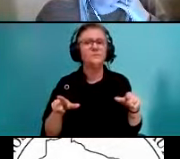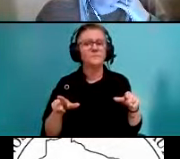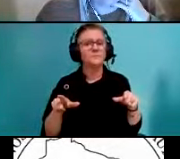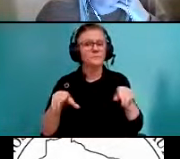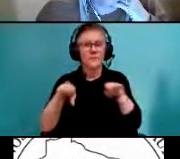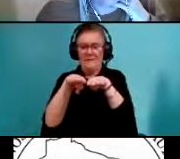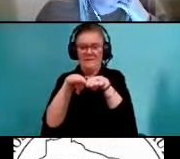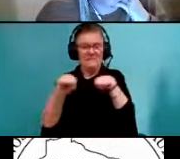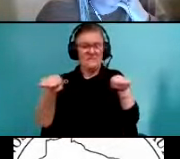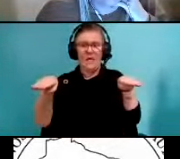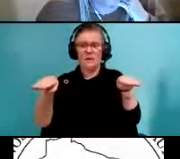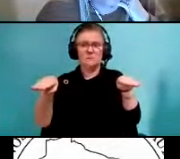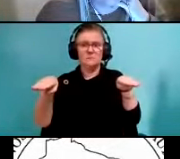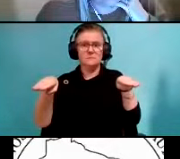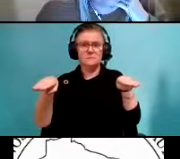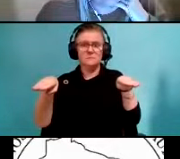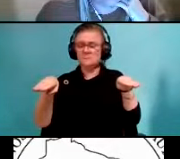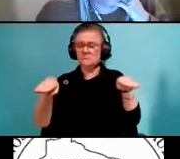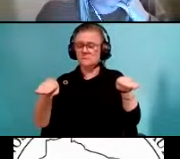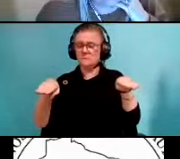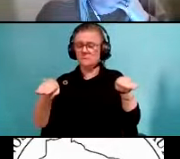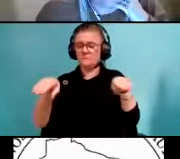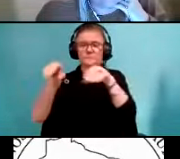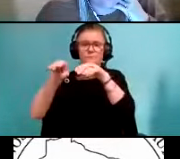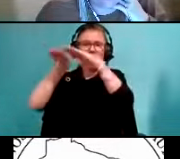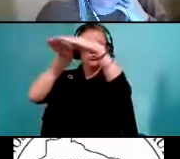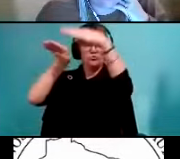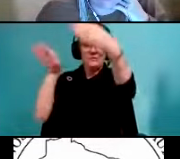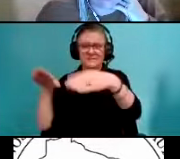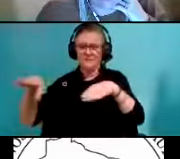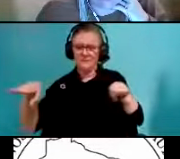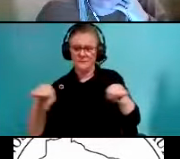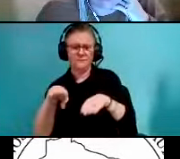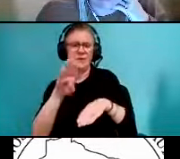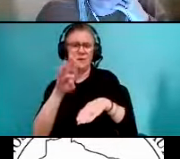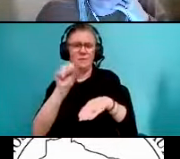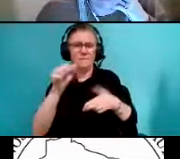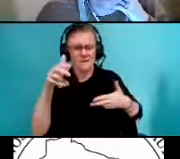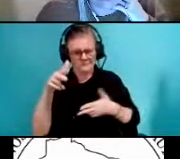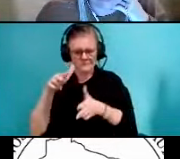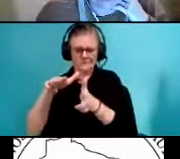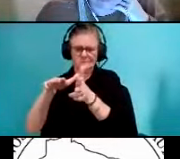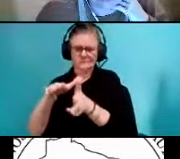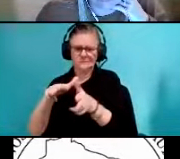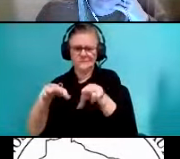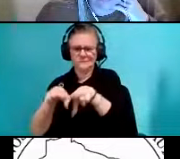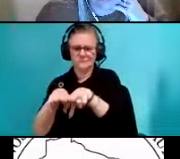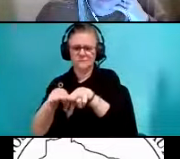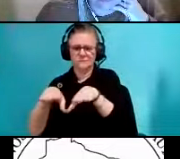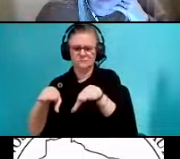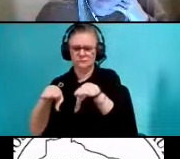generally speaking, either, so if the bus is level enough to the platform, they would be able to just wheel right